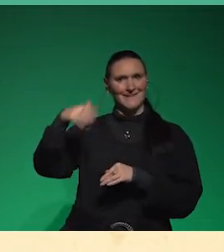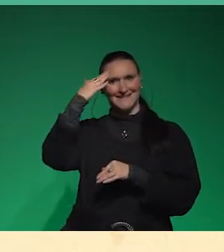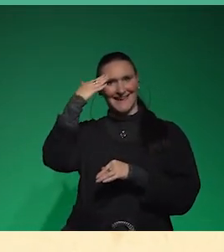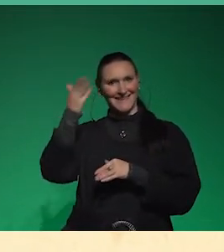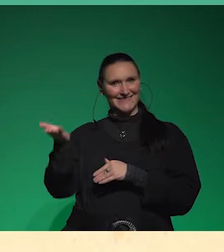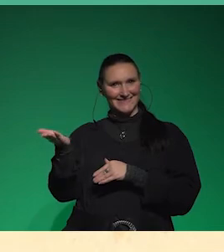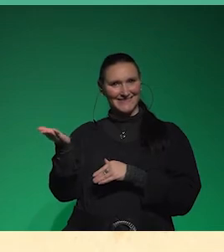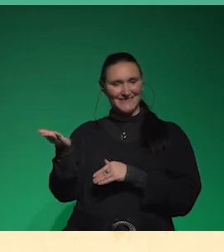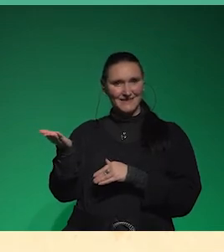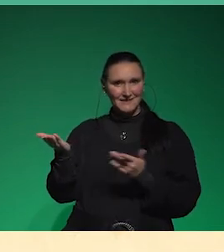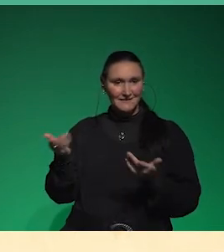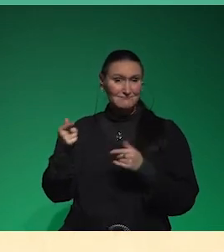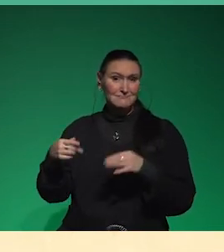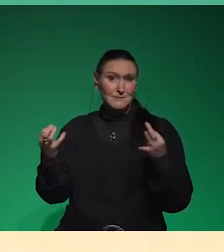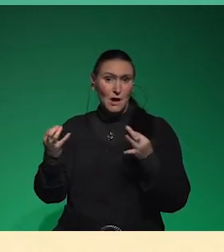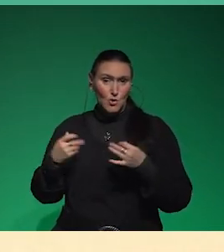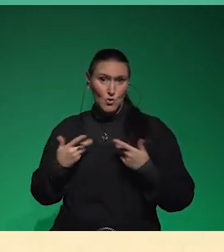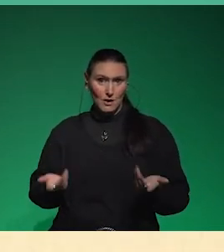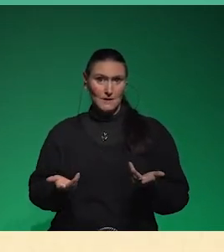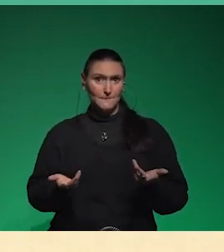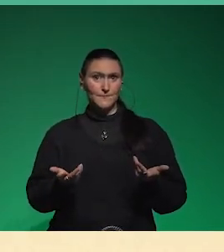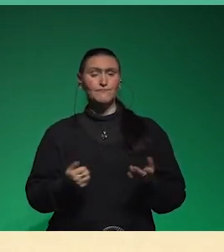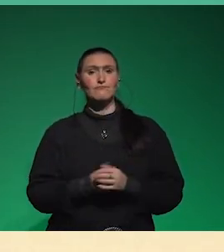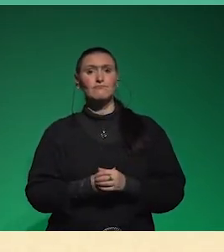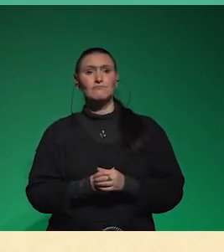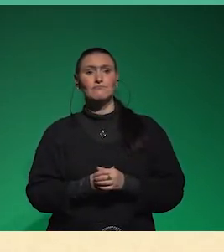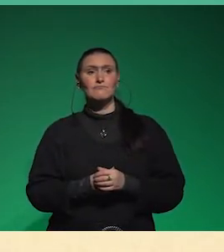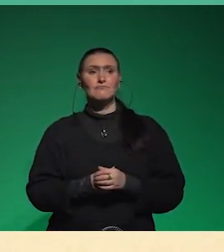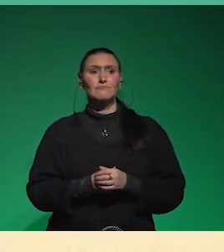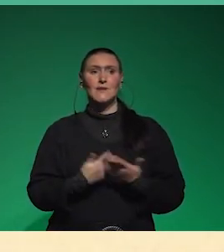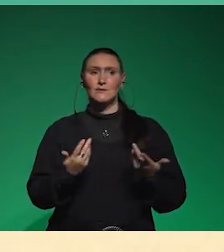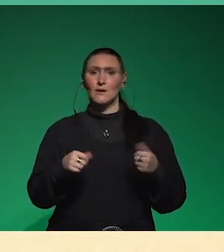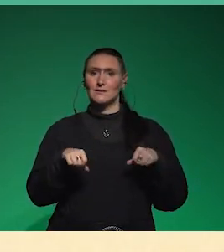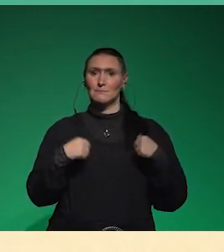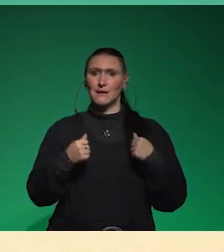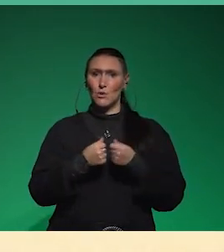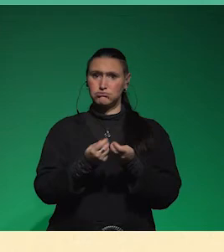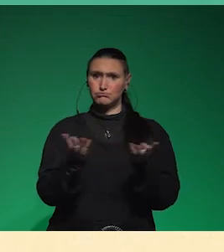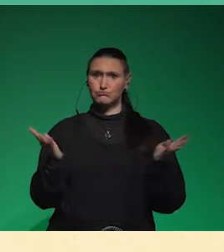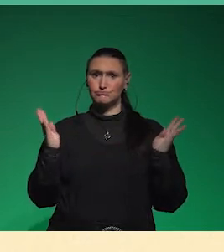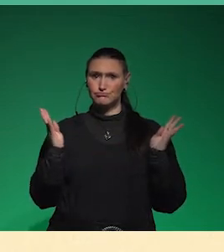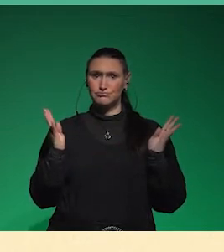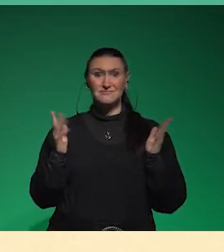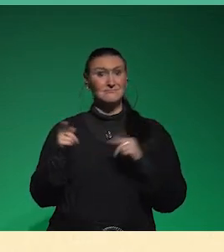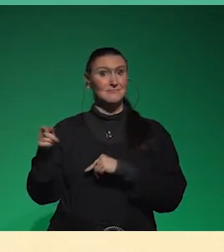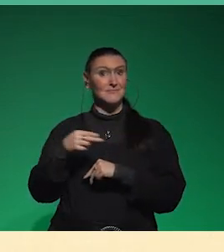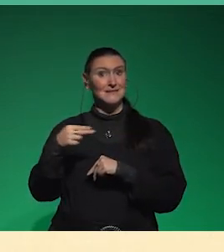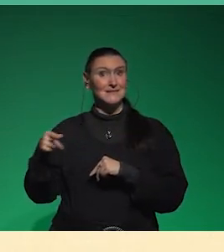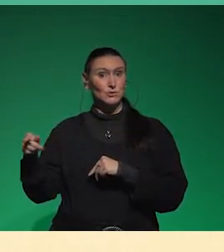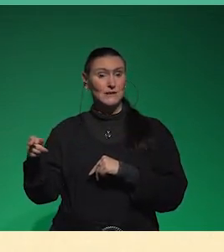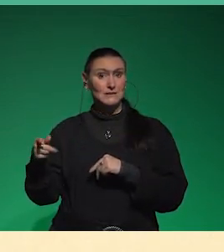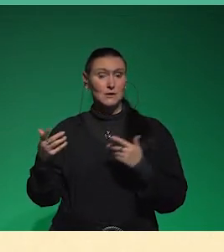and it's a hotspot for land use change. And at the moment, Indonesia and Malaysia, I think they produce 90% of the global oil